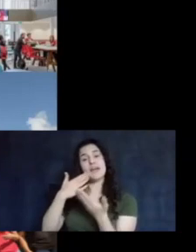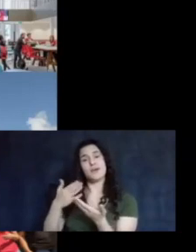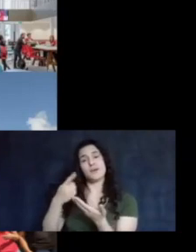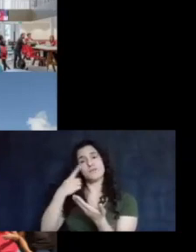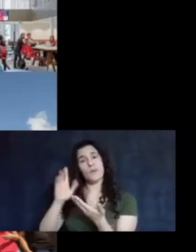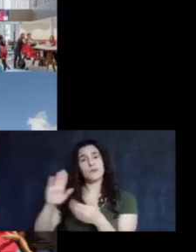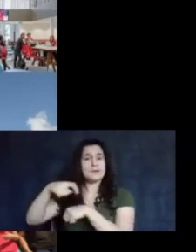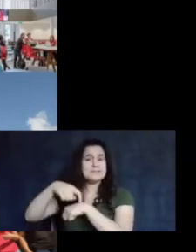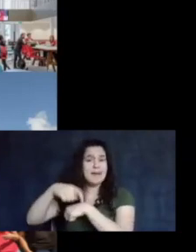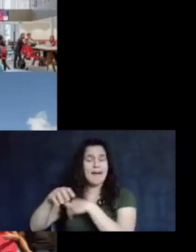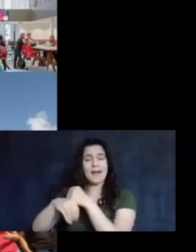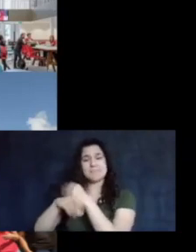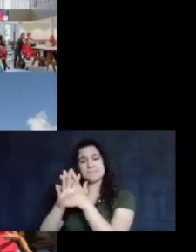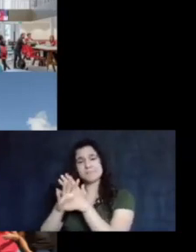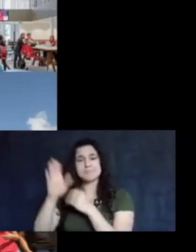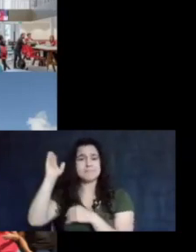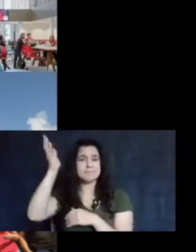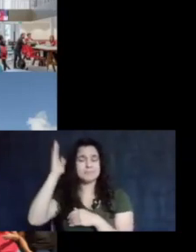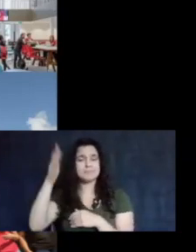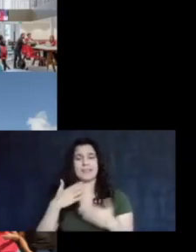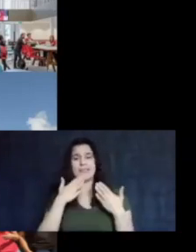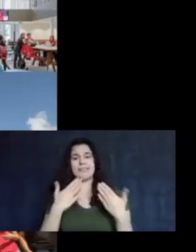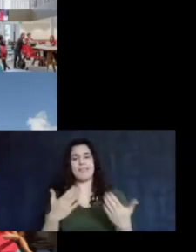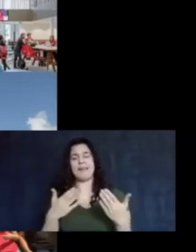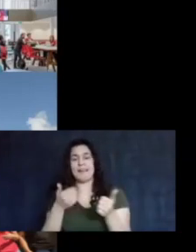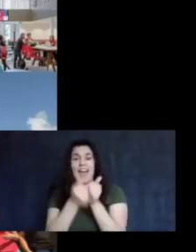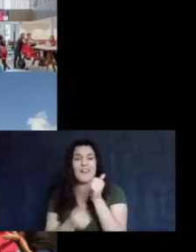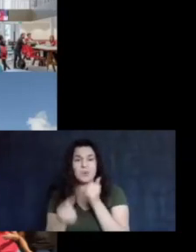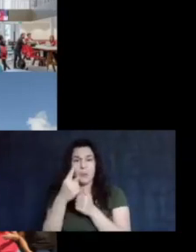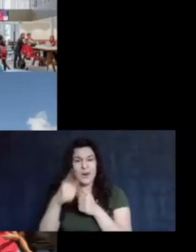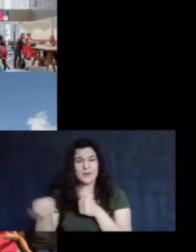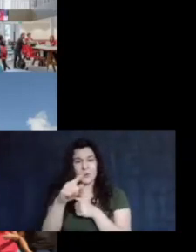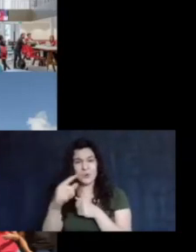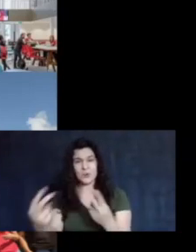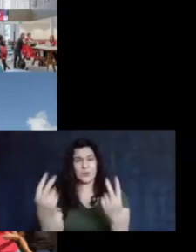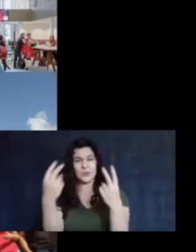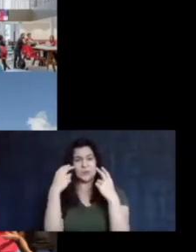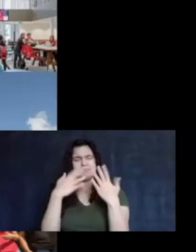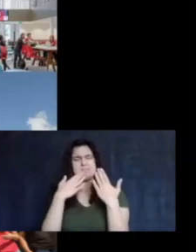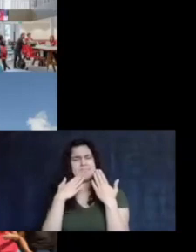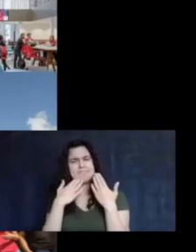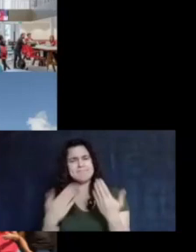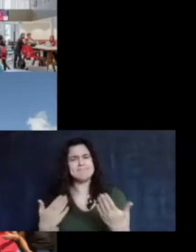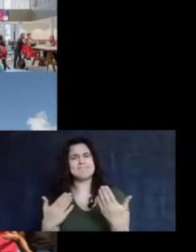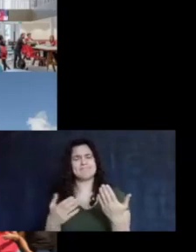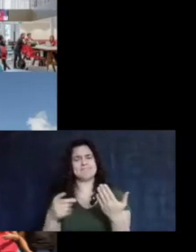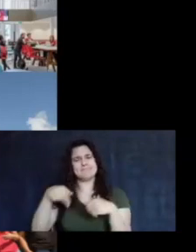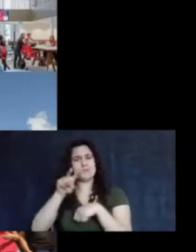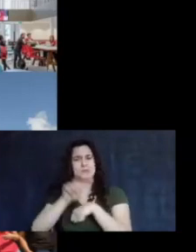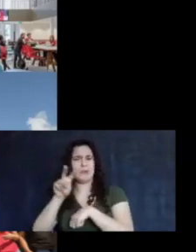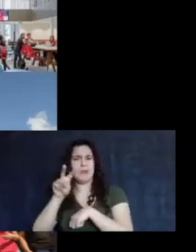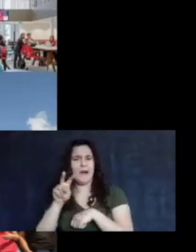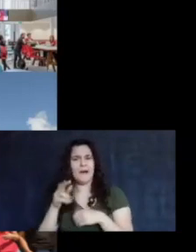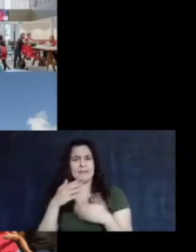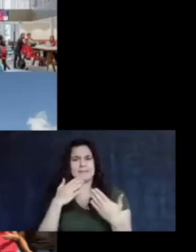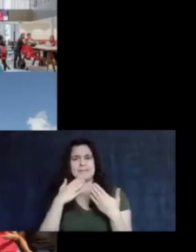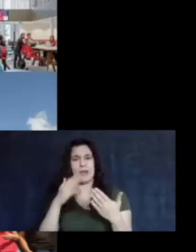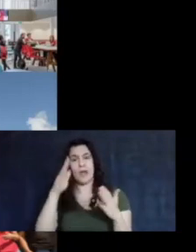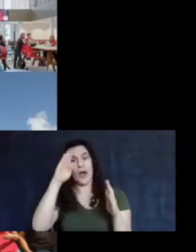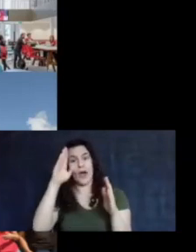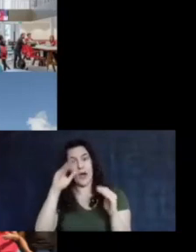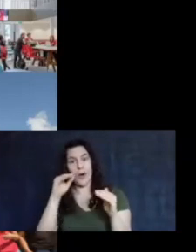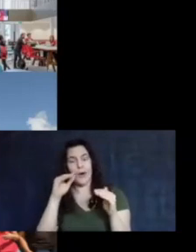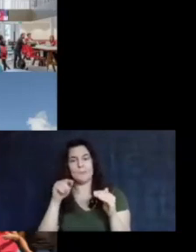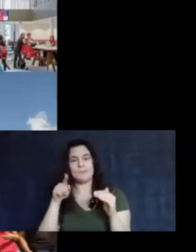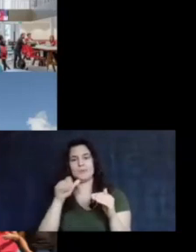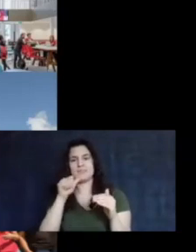us. I do also thank each and every one of you for spending some time with us here at this 2 o'clock hour. Hopefully y'all didn't get too much of the magic school